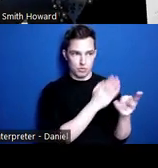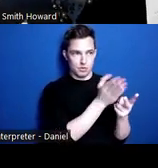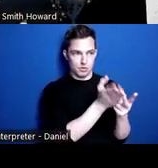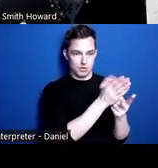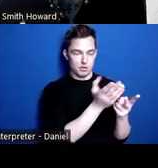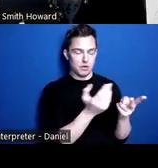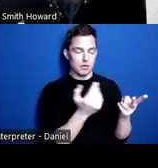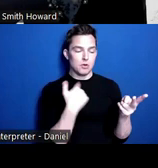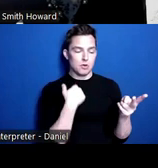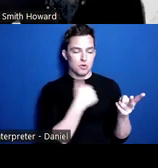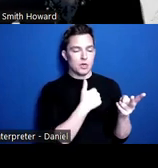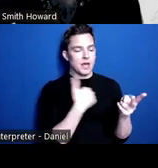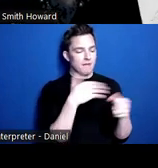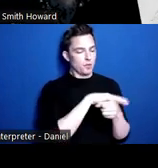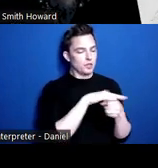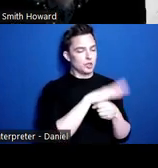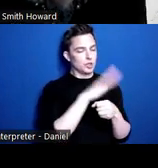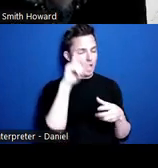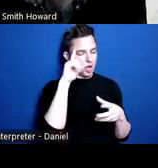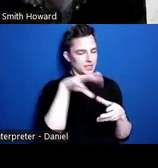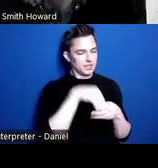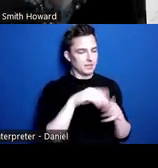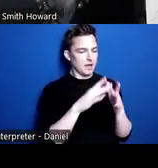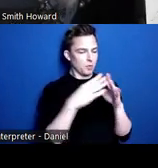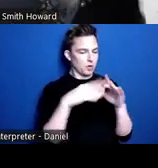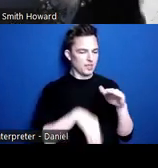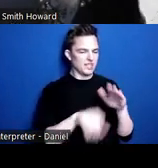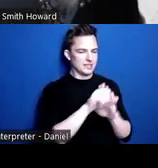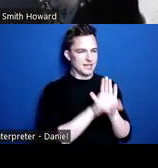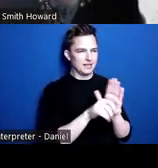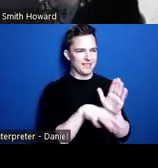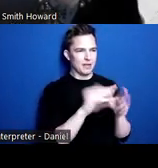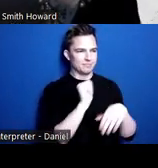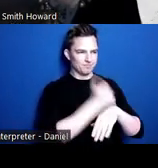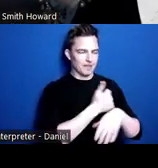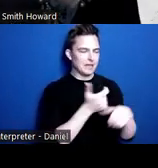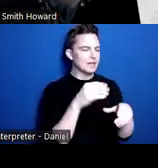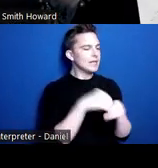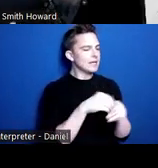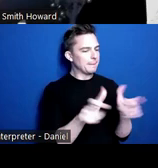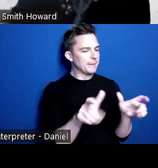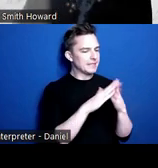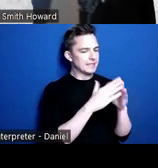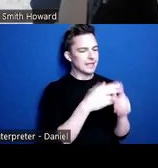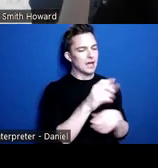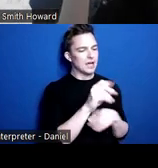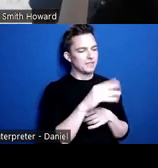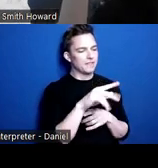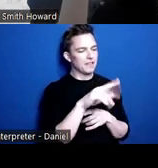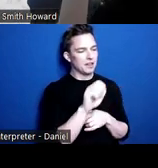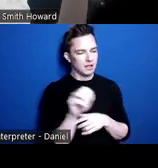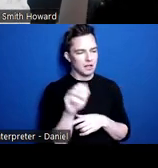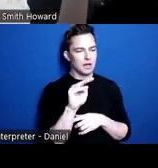We have regional autism networks in our state that are located in major cities like Huntsville, Montgomery.